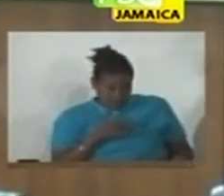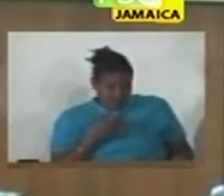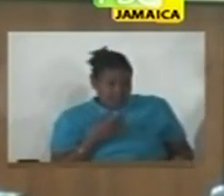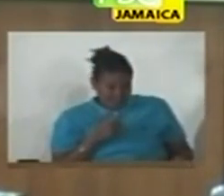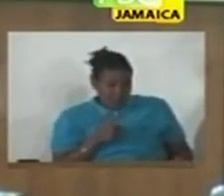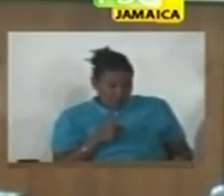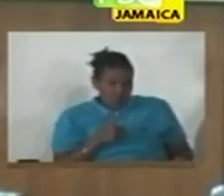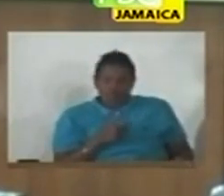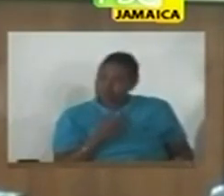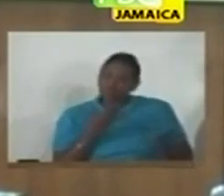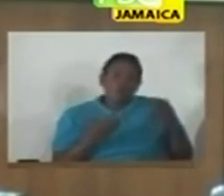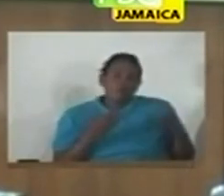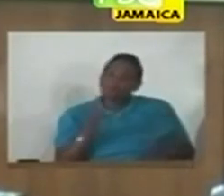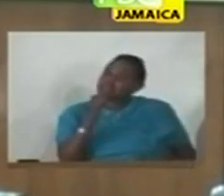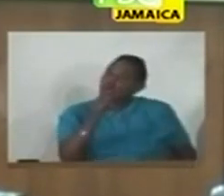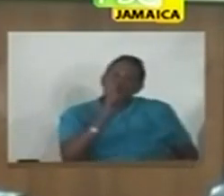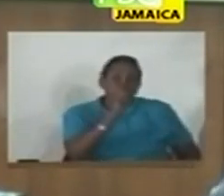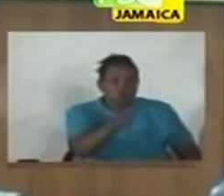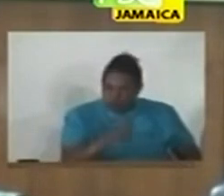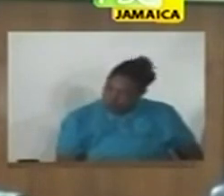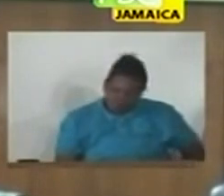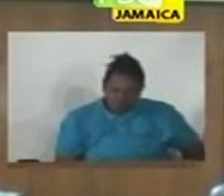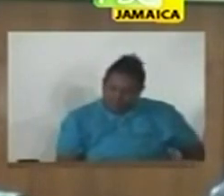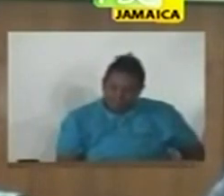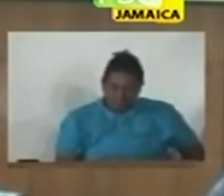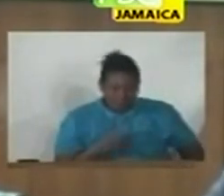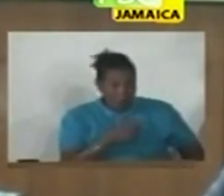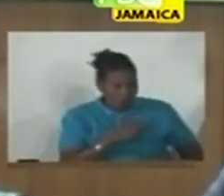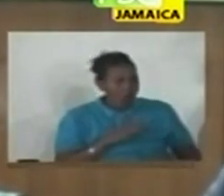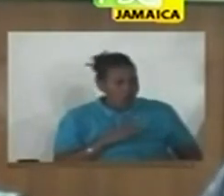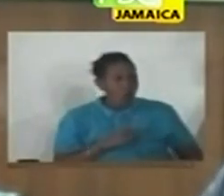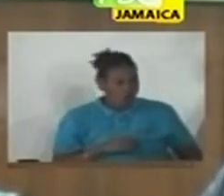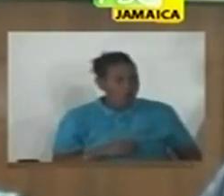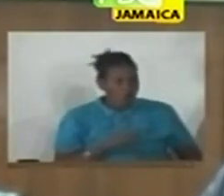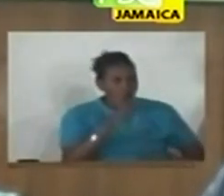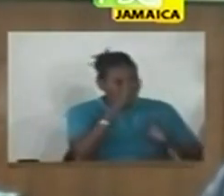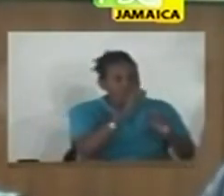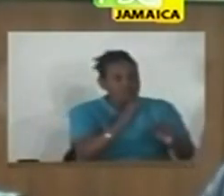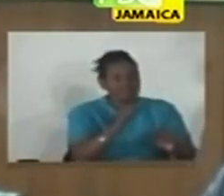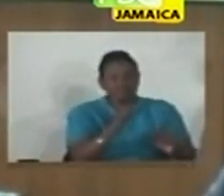probably is not true. Please do not be scammed.